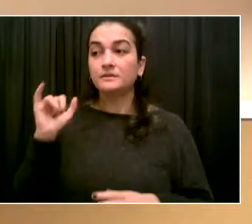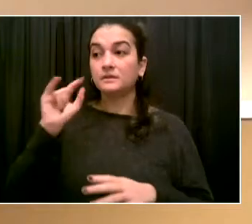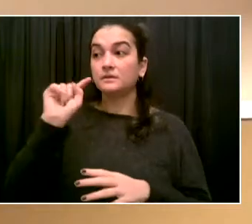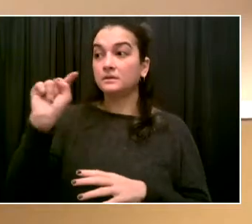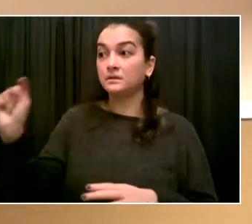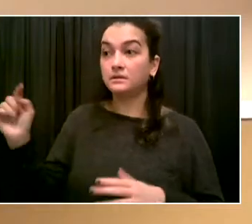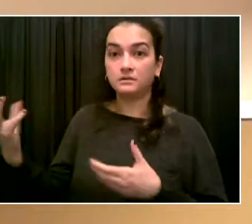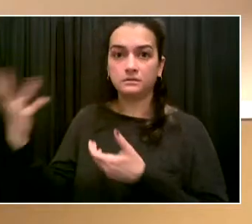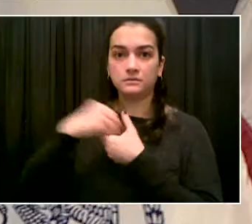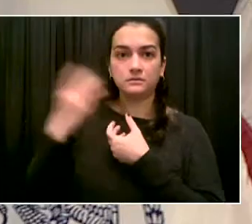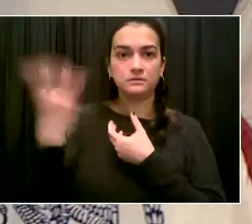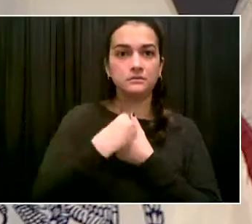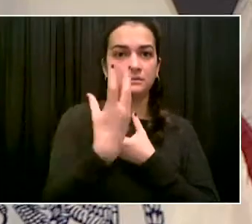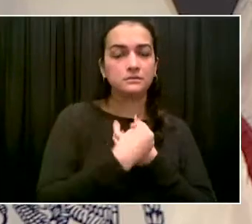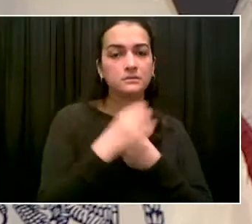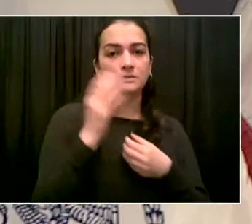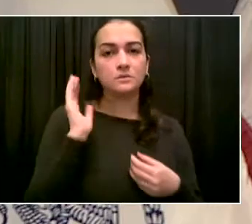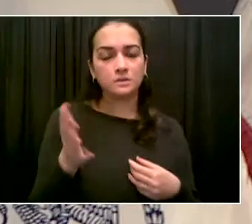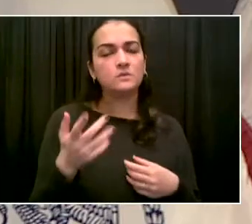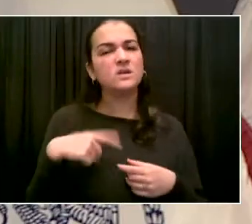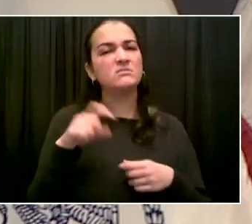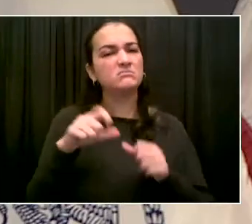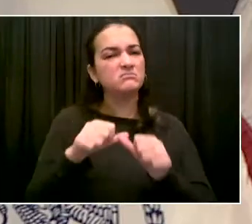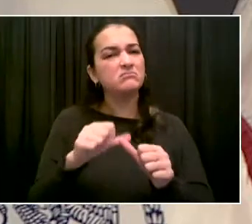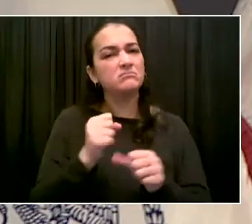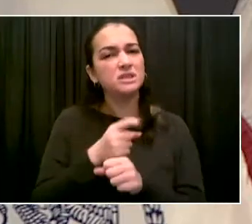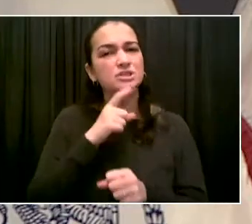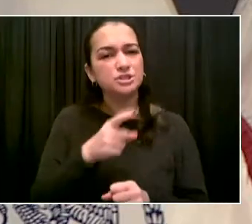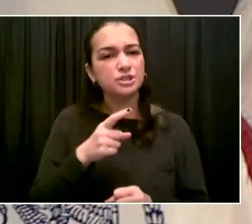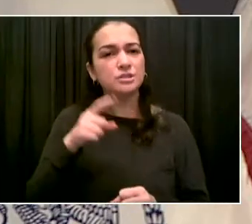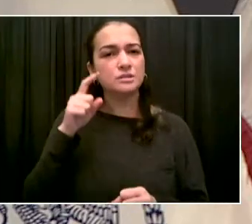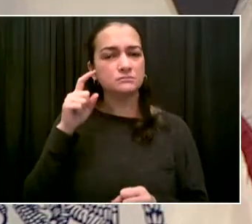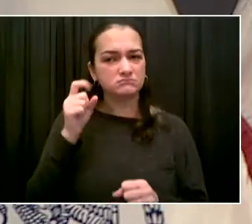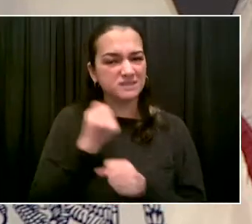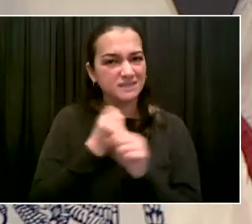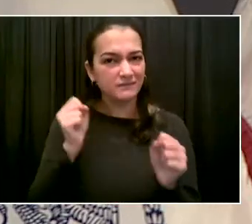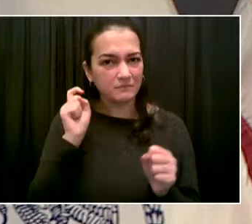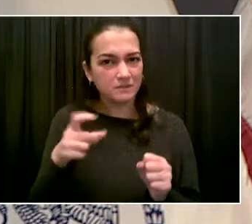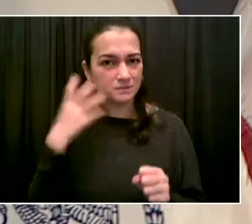part. Thank you. Thank you. We have time for 2 more questions today.